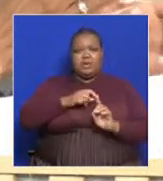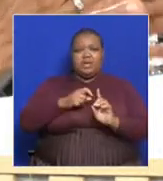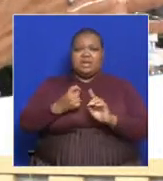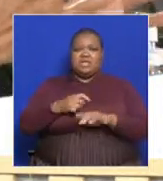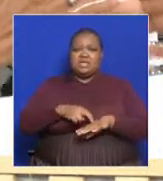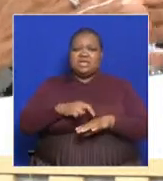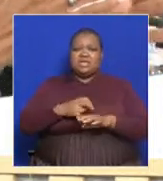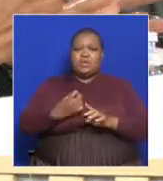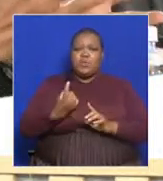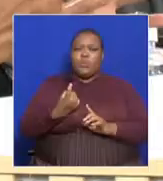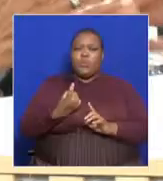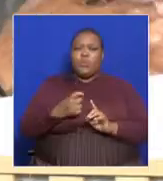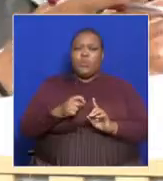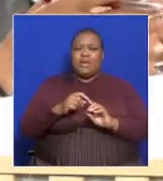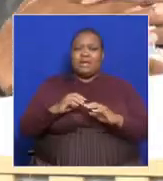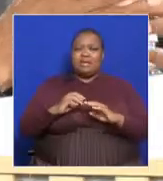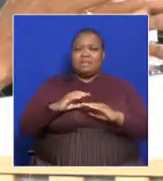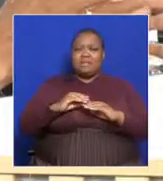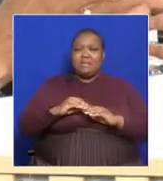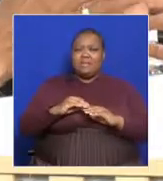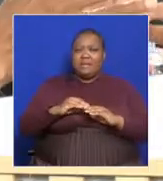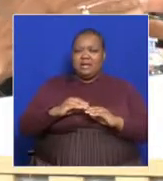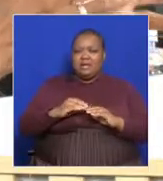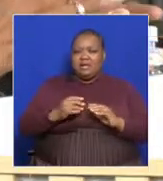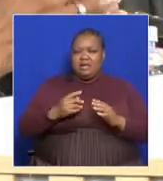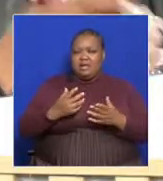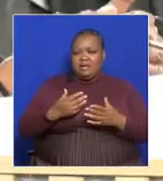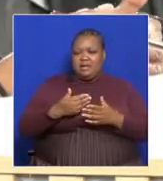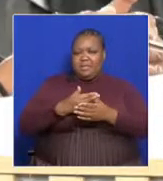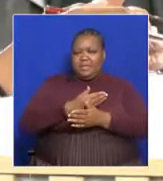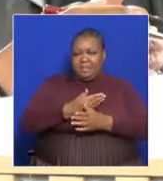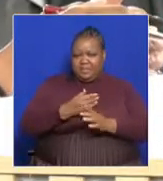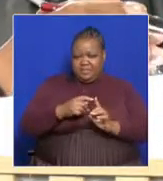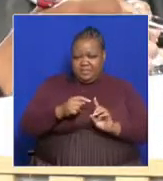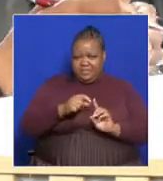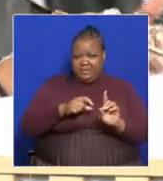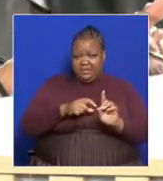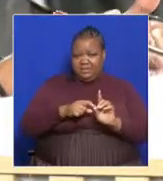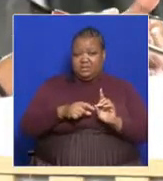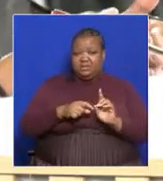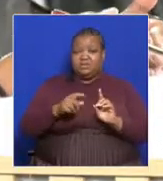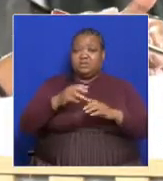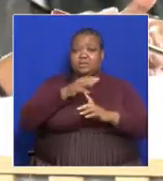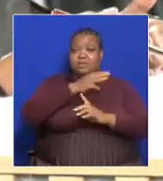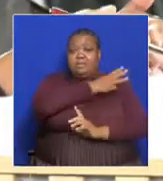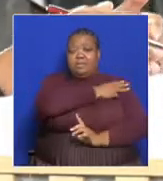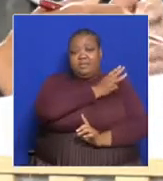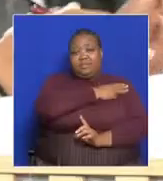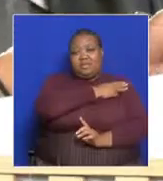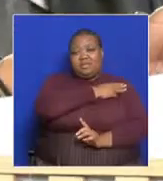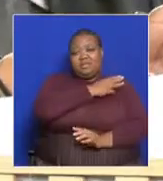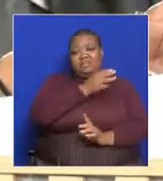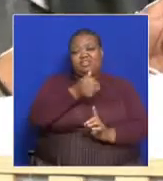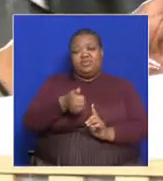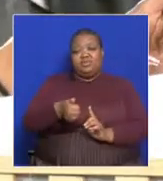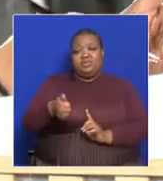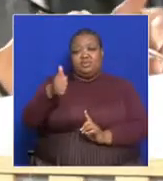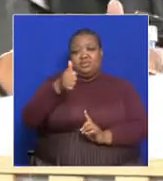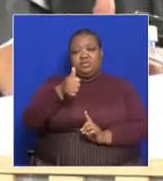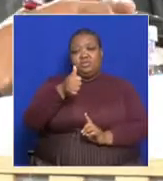that question because I expect that a manager or a superior of an